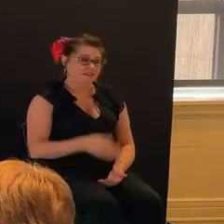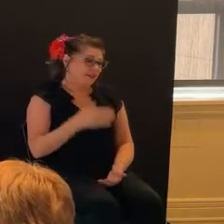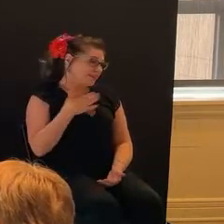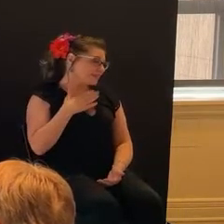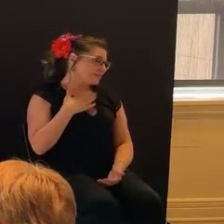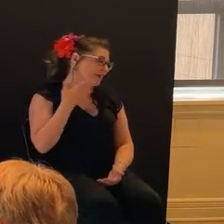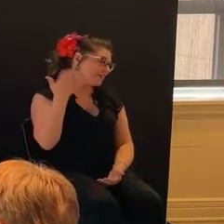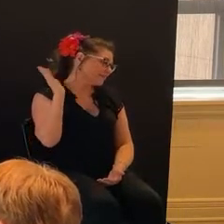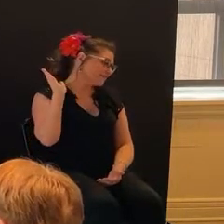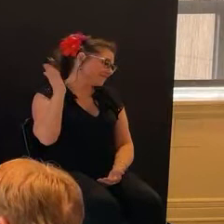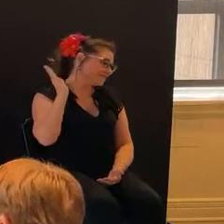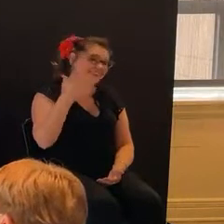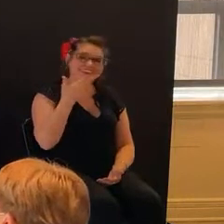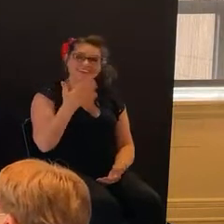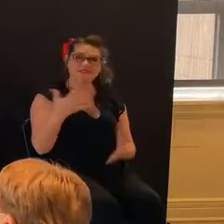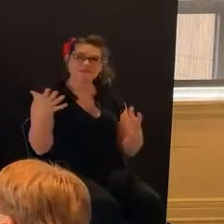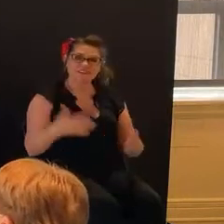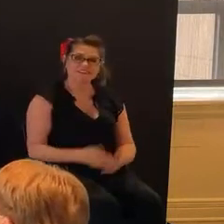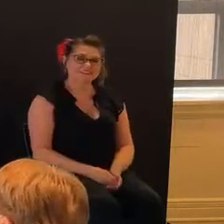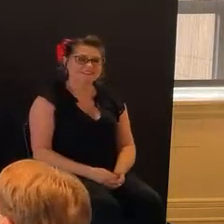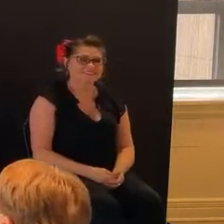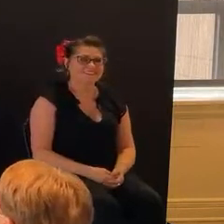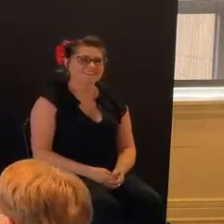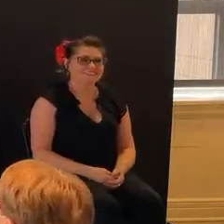piece. Thanks very much. I'm not sure what that is.